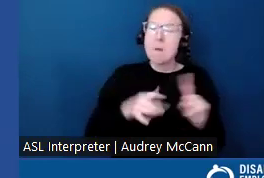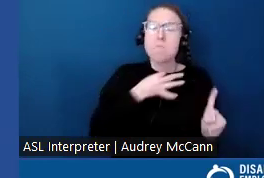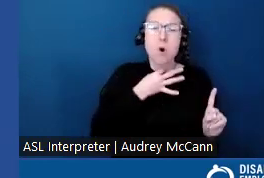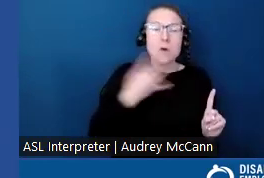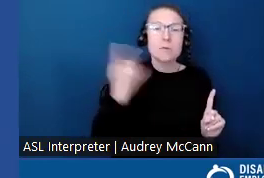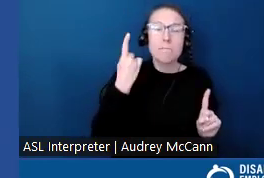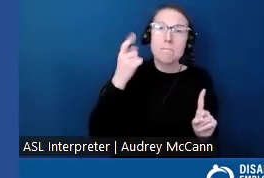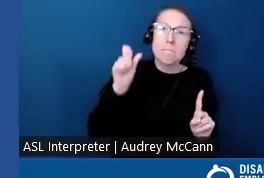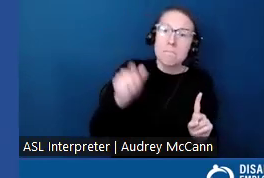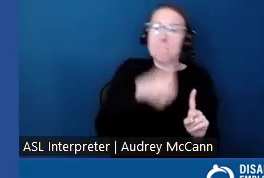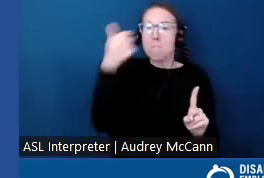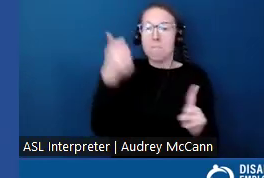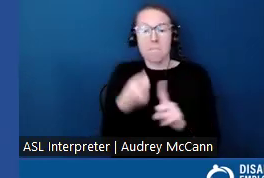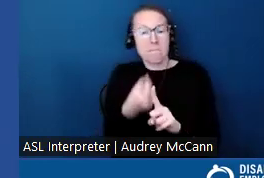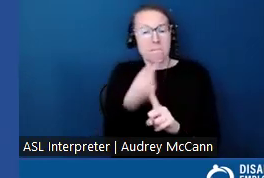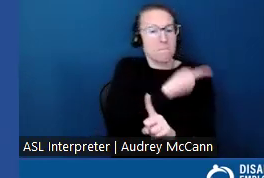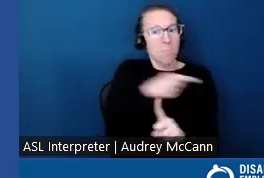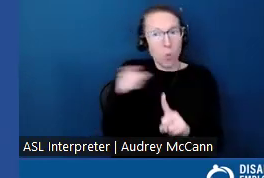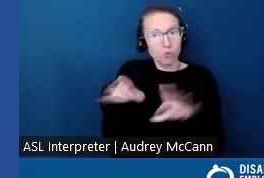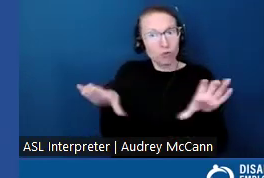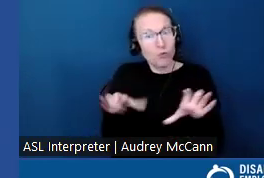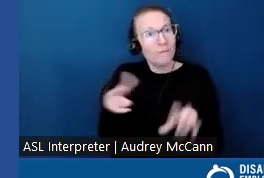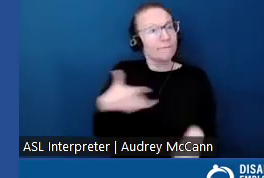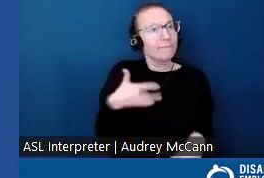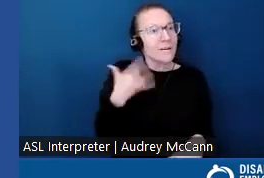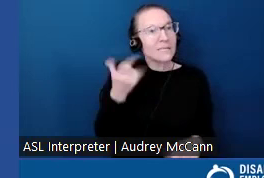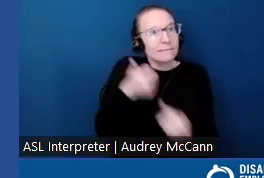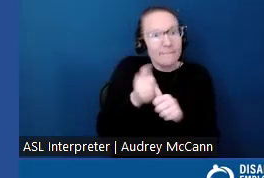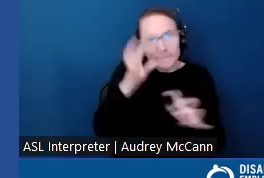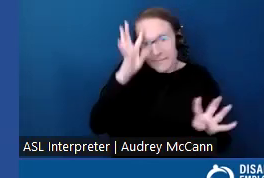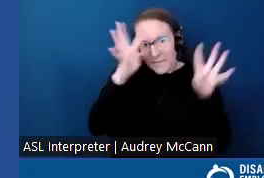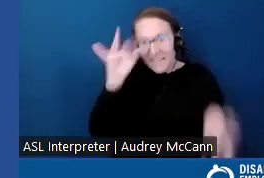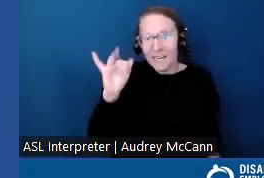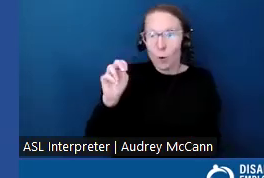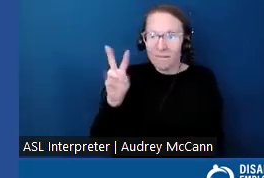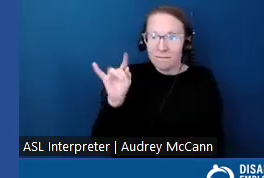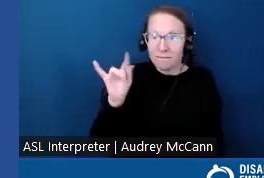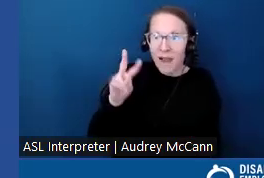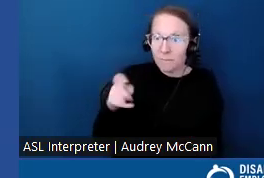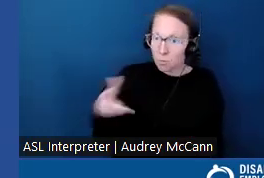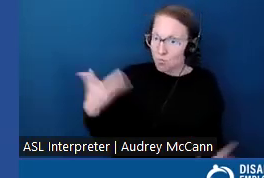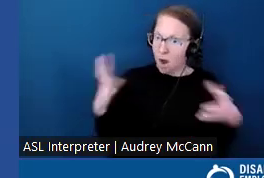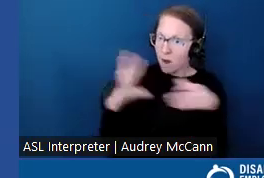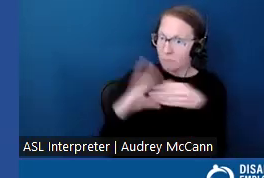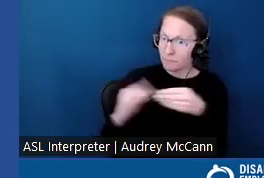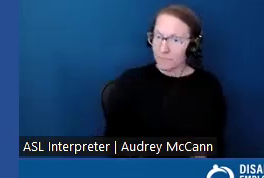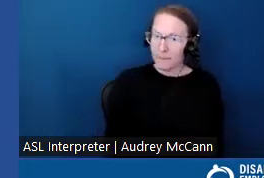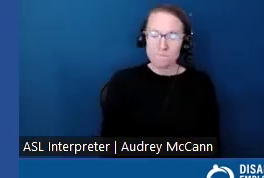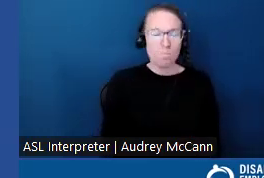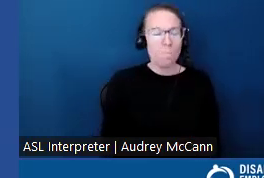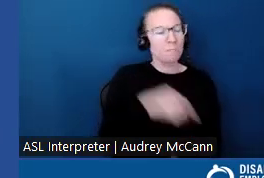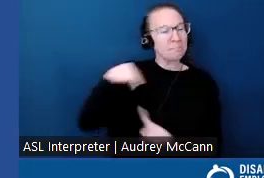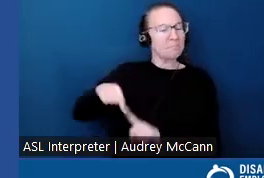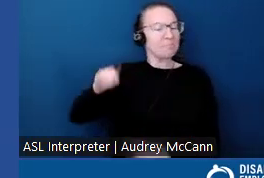that your center is doing that you would say is innovative that you want to speak to? Yeah, I would just talk about a couple of things